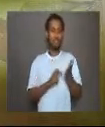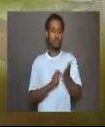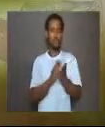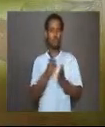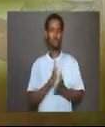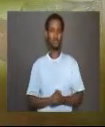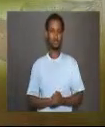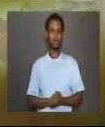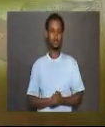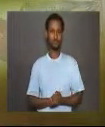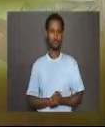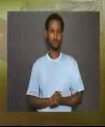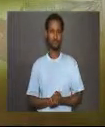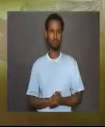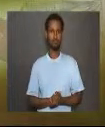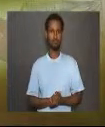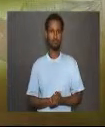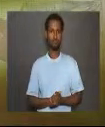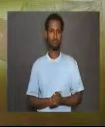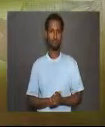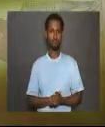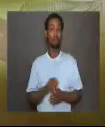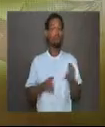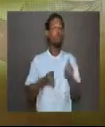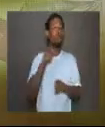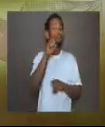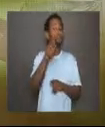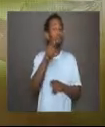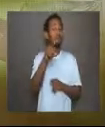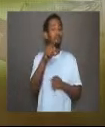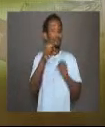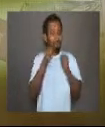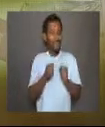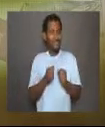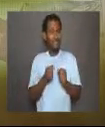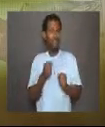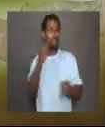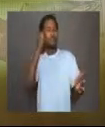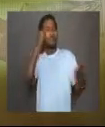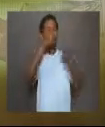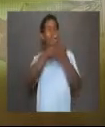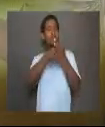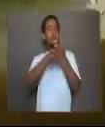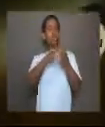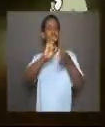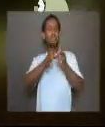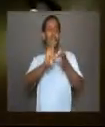best to remember these definitions. Students, I will see you in a couple of minutes.